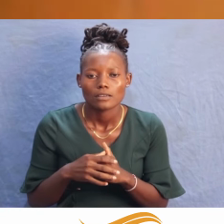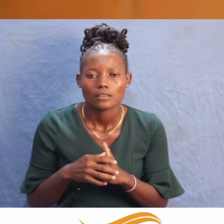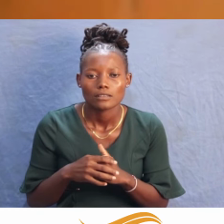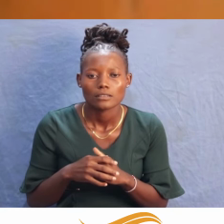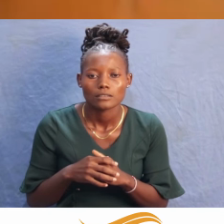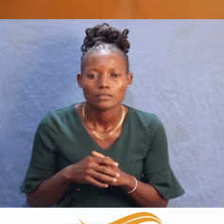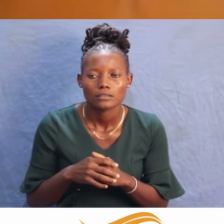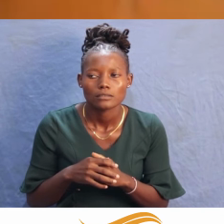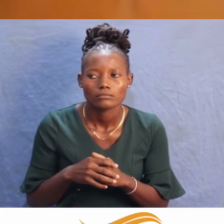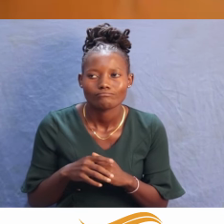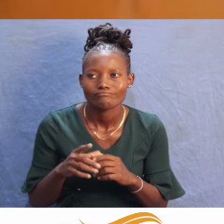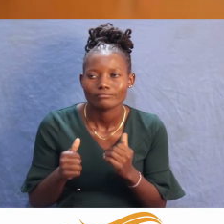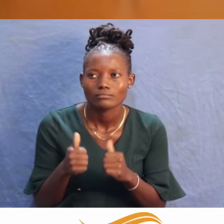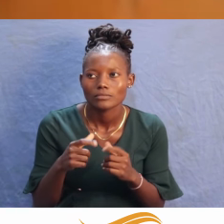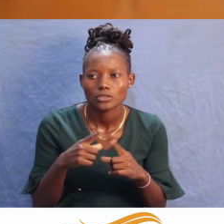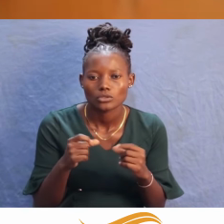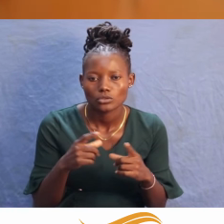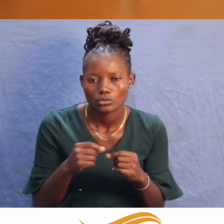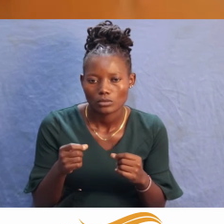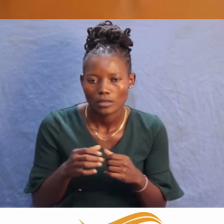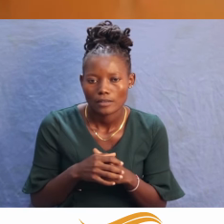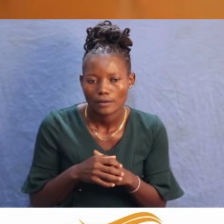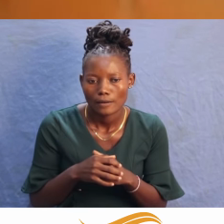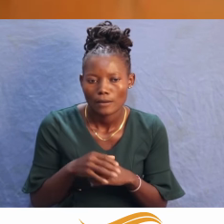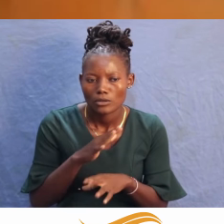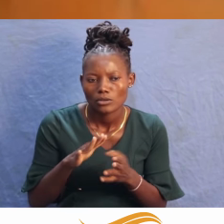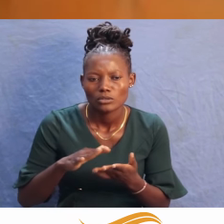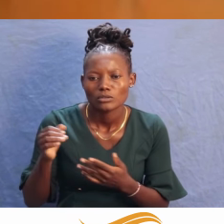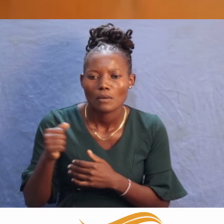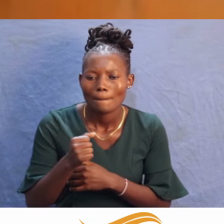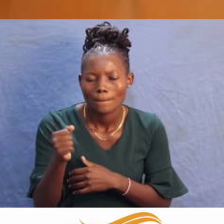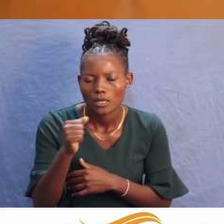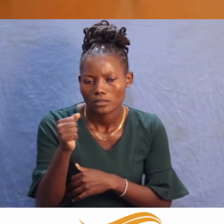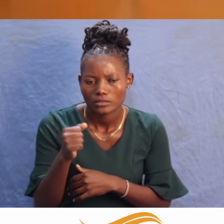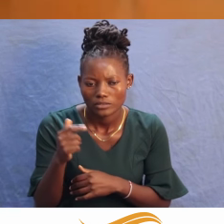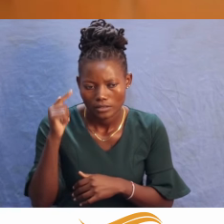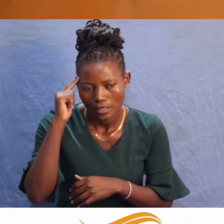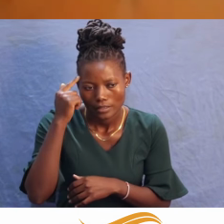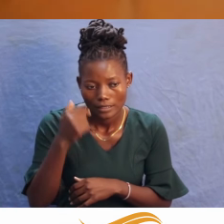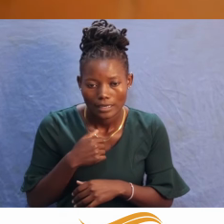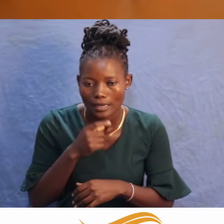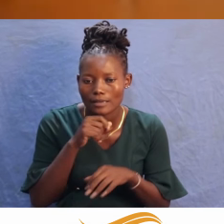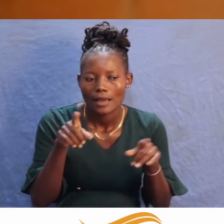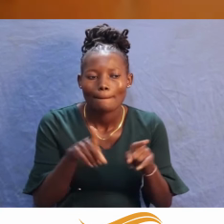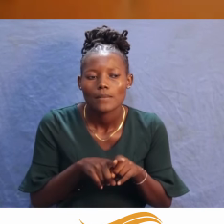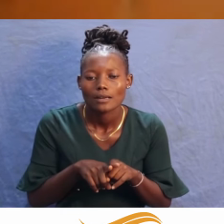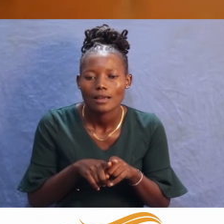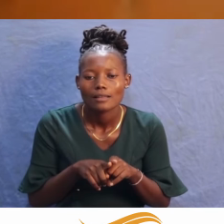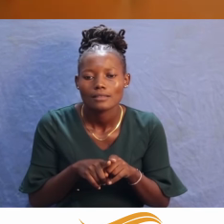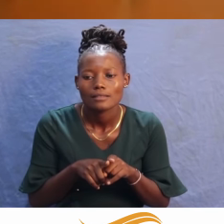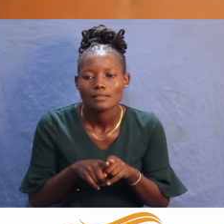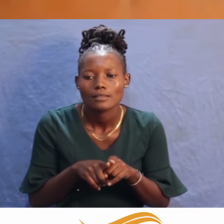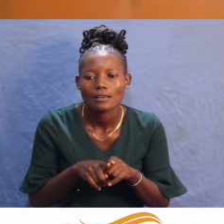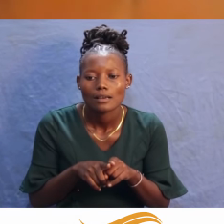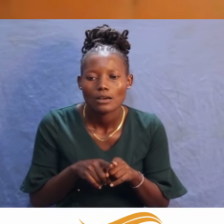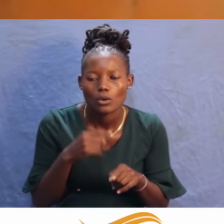very, what's the word? Not much to it. I think if I had a brother that had some congenital